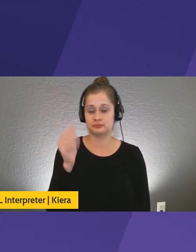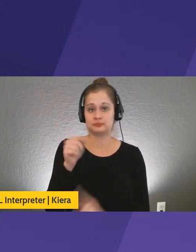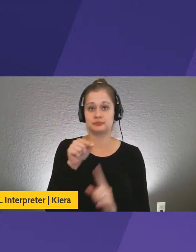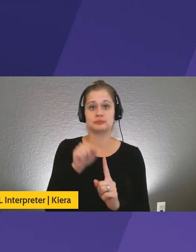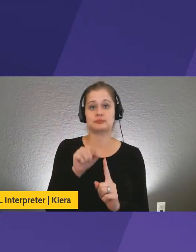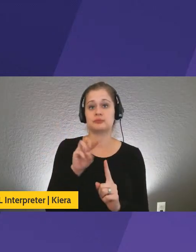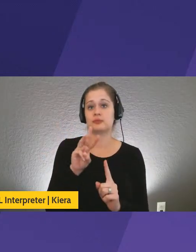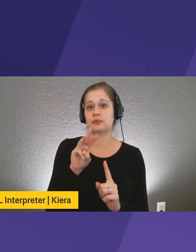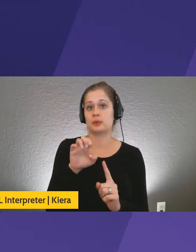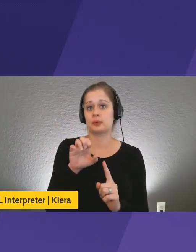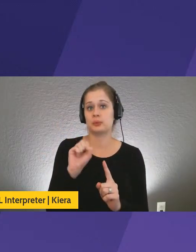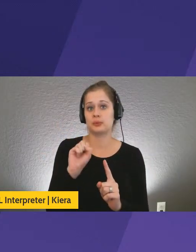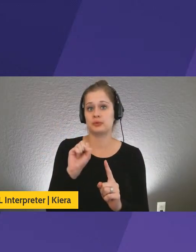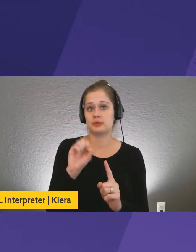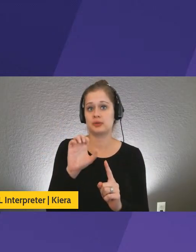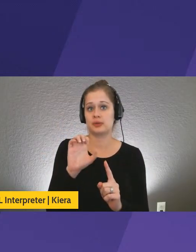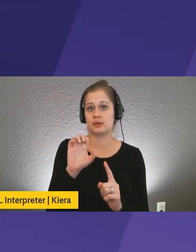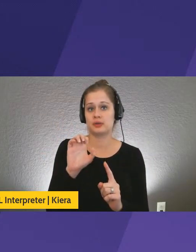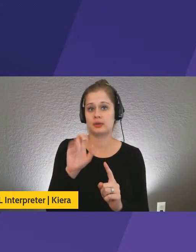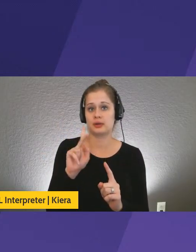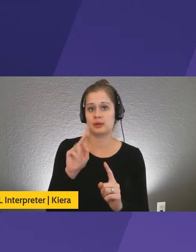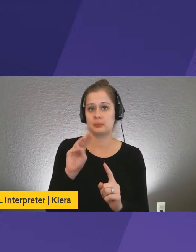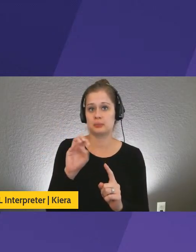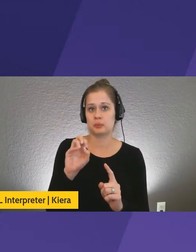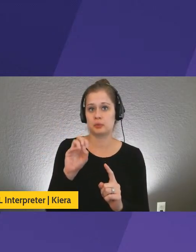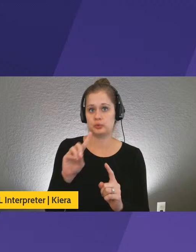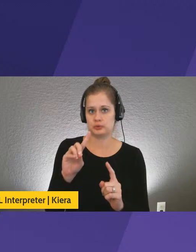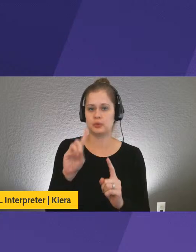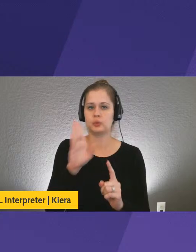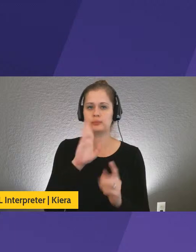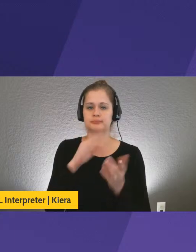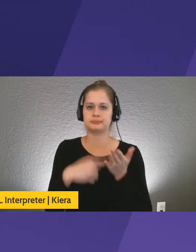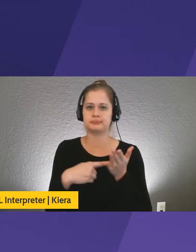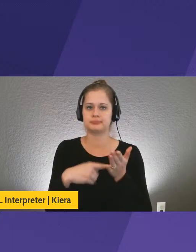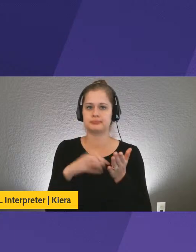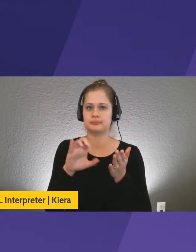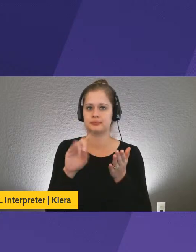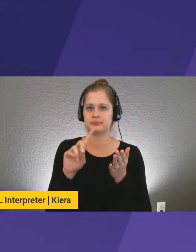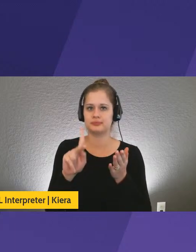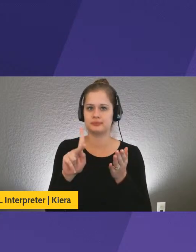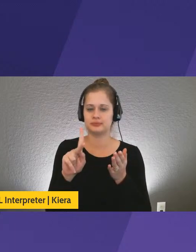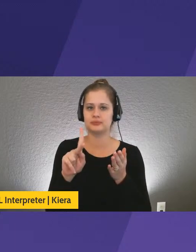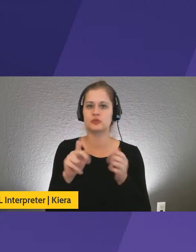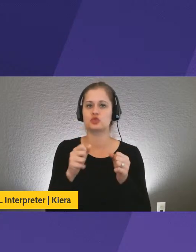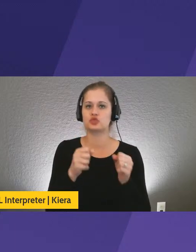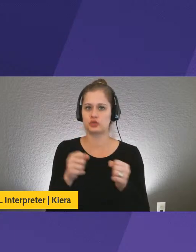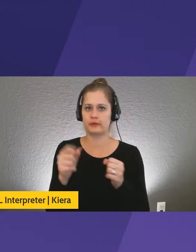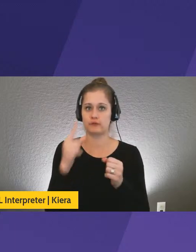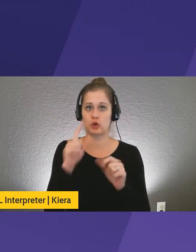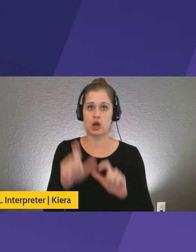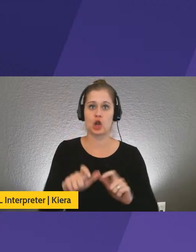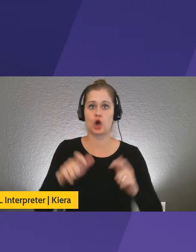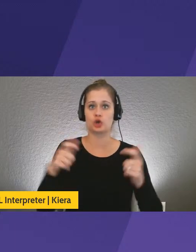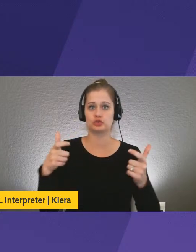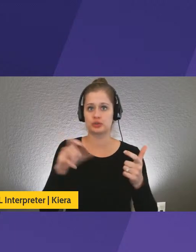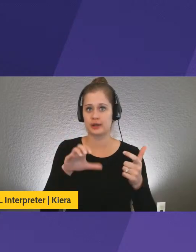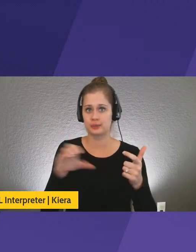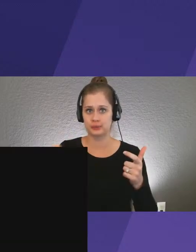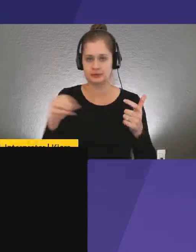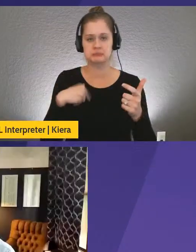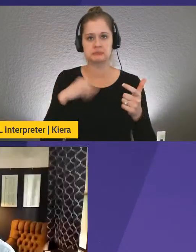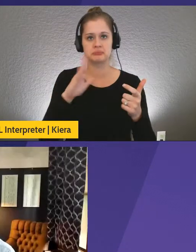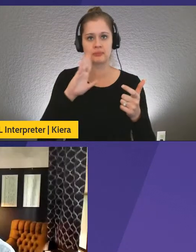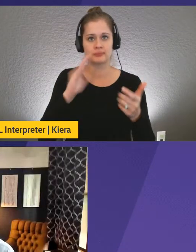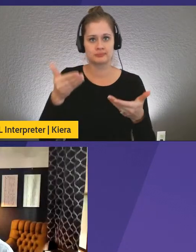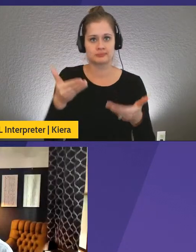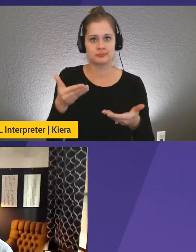have Wes Eklund talking about CDK strategies for large enterprises. I will bring Wes